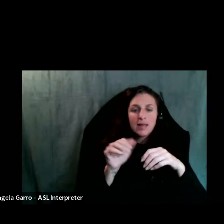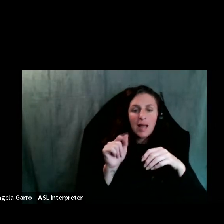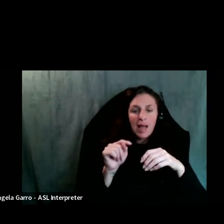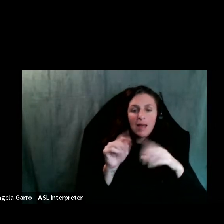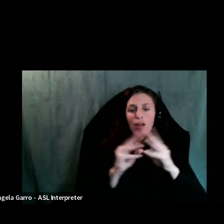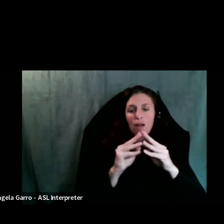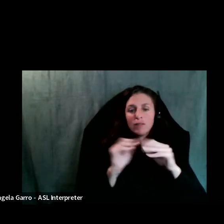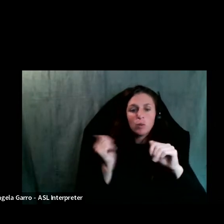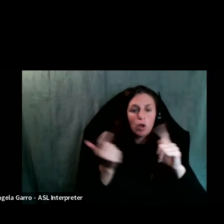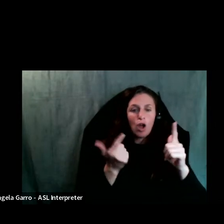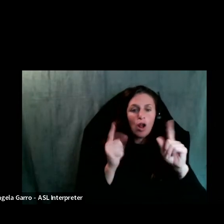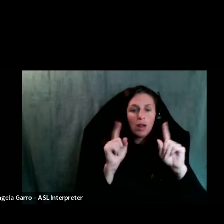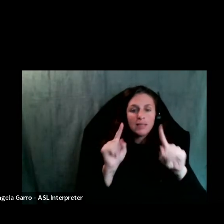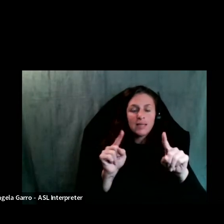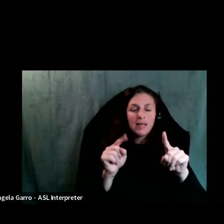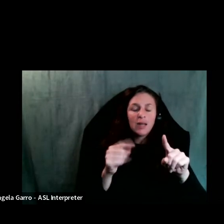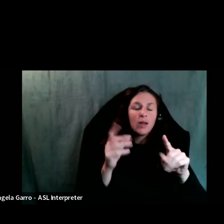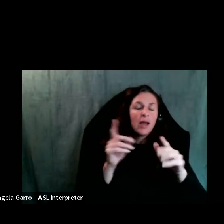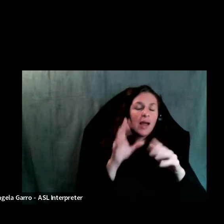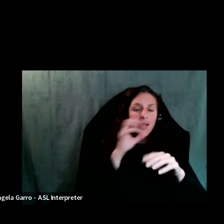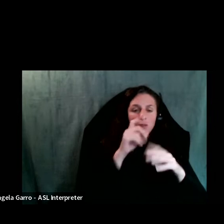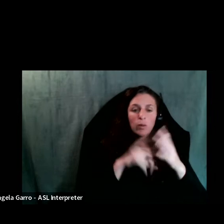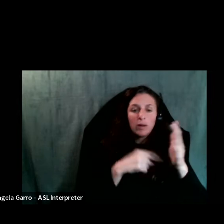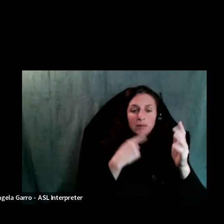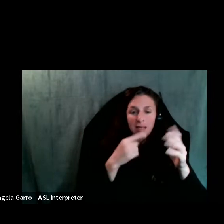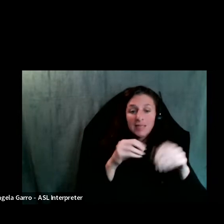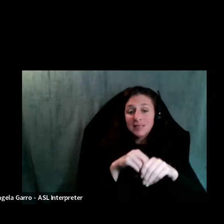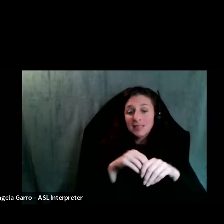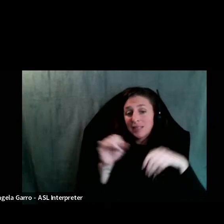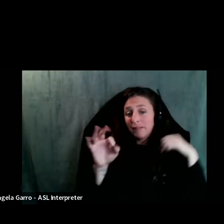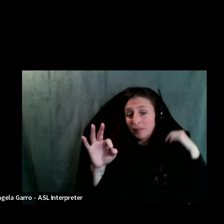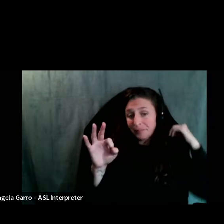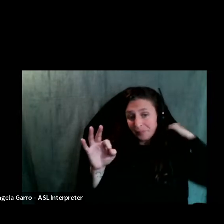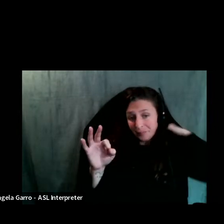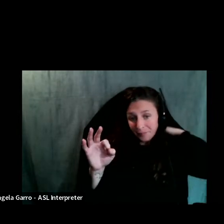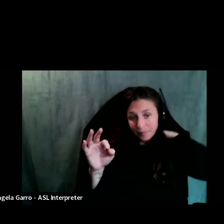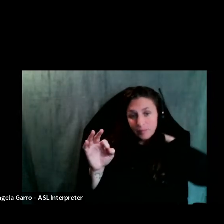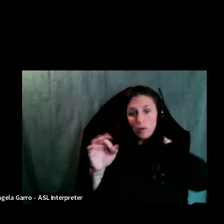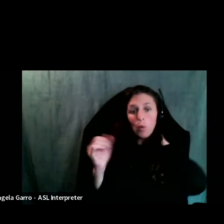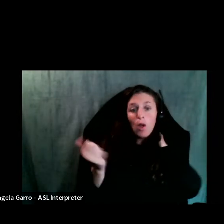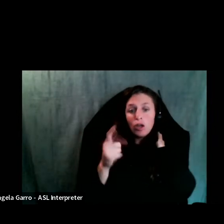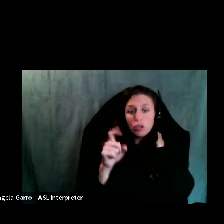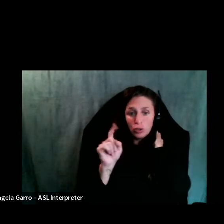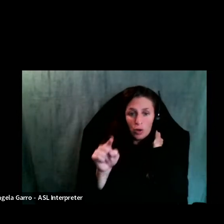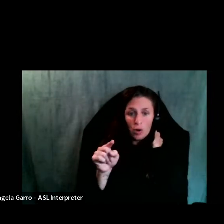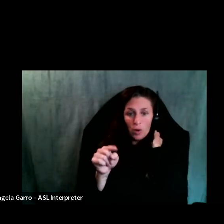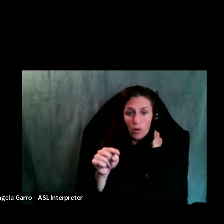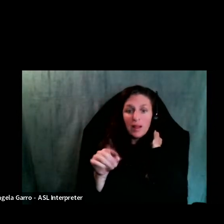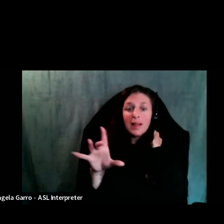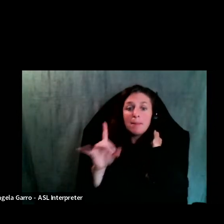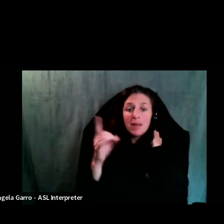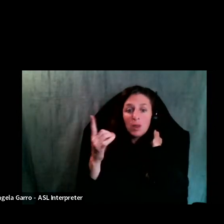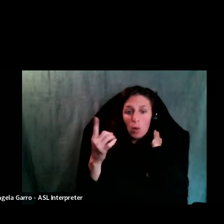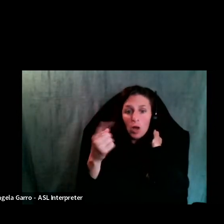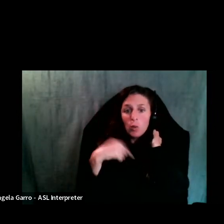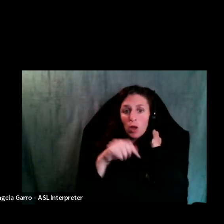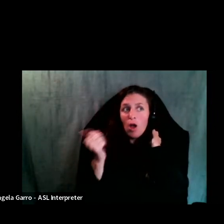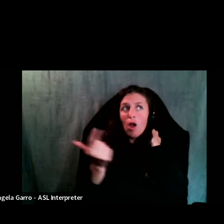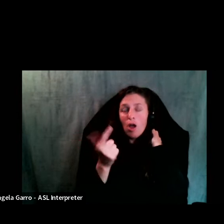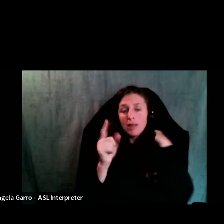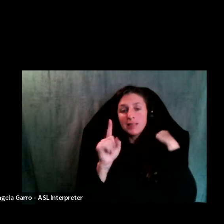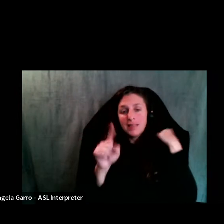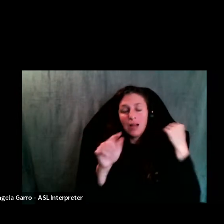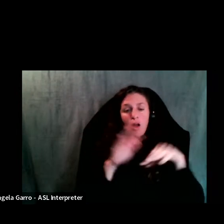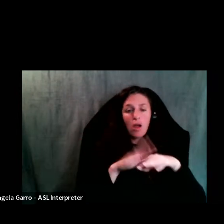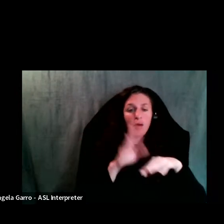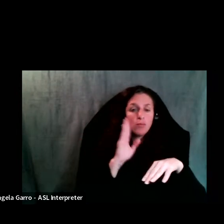that we're all attending. I guess what Yeah. I'm saying is Yeah. it's in San Francisco. Yeah. We all should go. Let's pick one that we all attend on the Brown Act